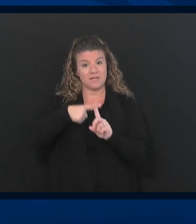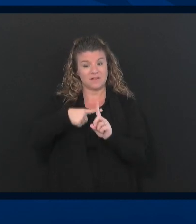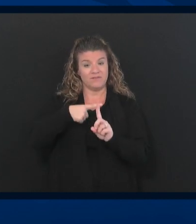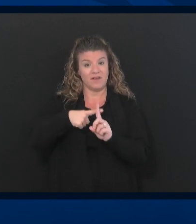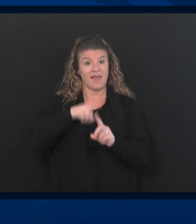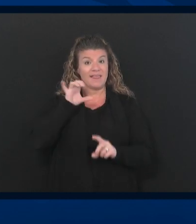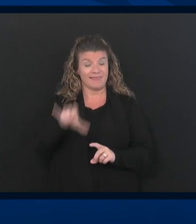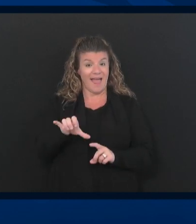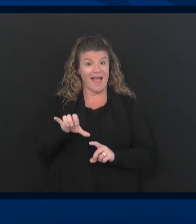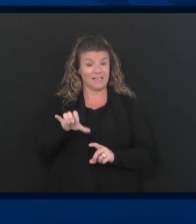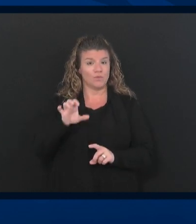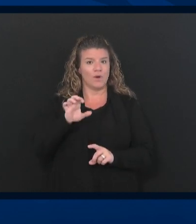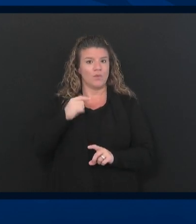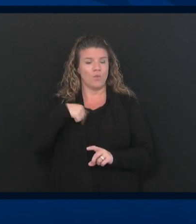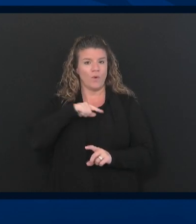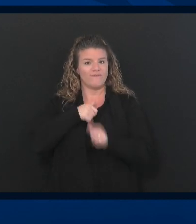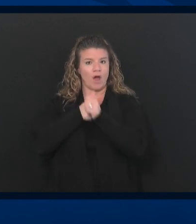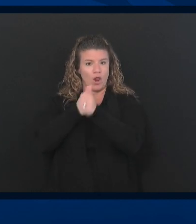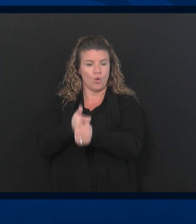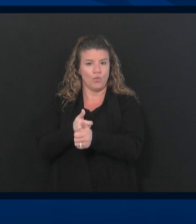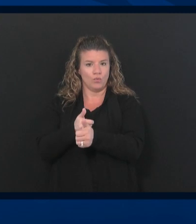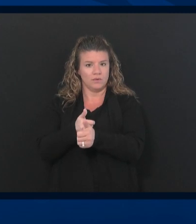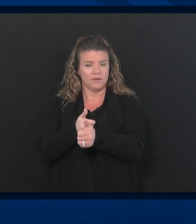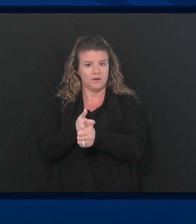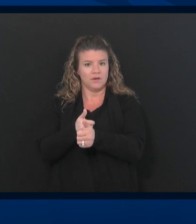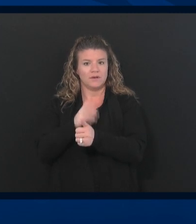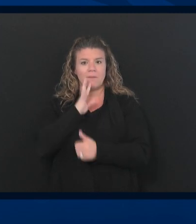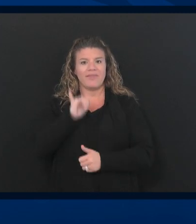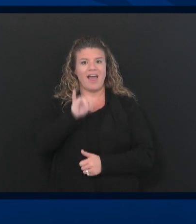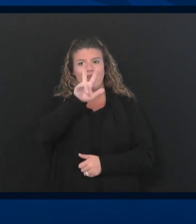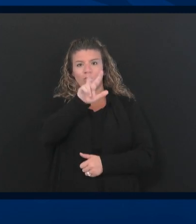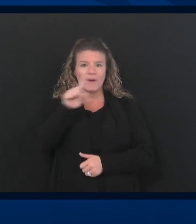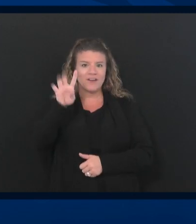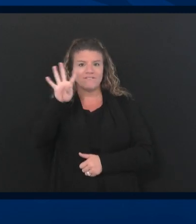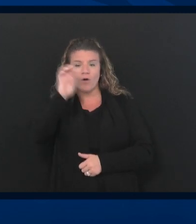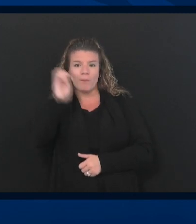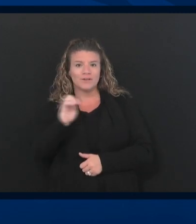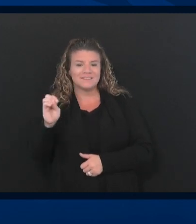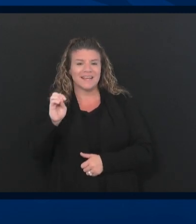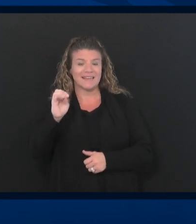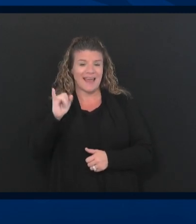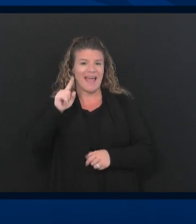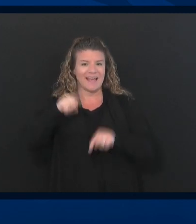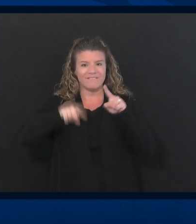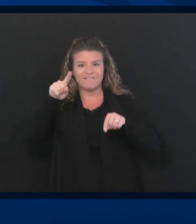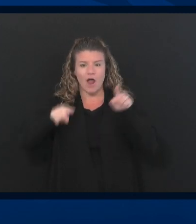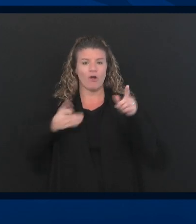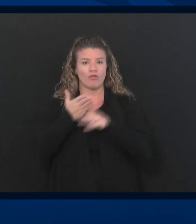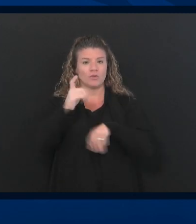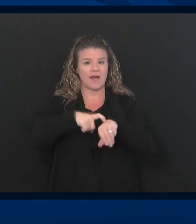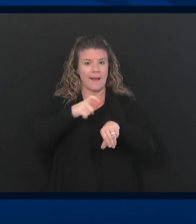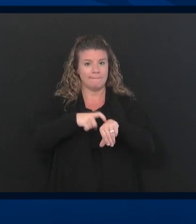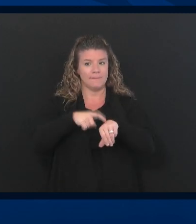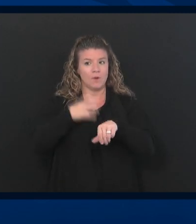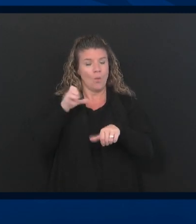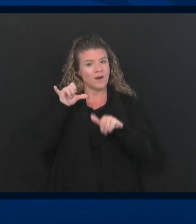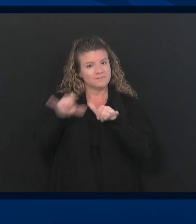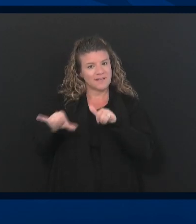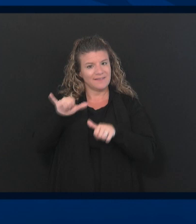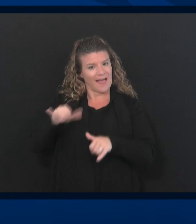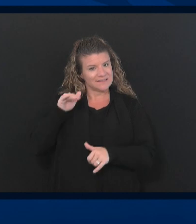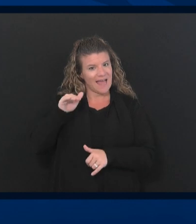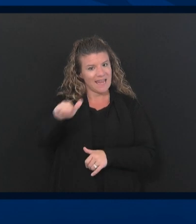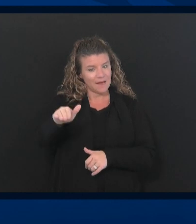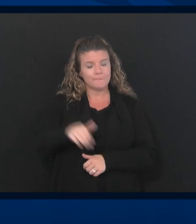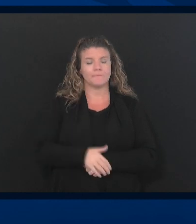are following, that people have talked about, that 3 to 4%. It really varies over time. We want to keep that steady. So on